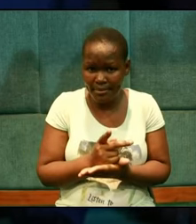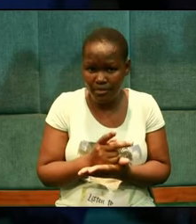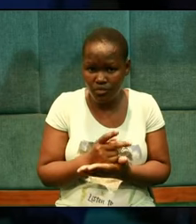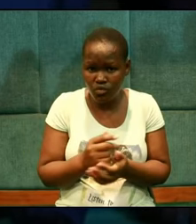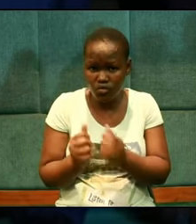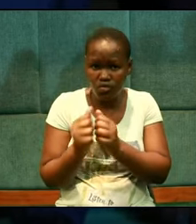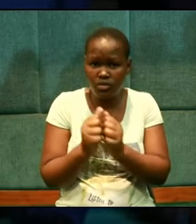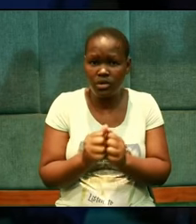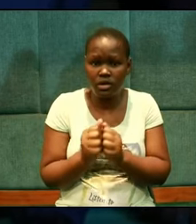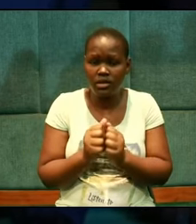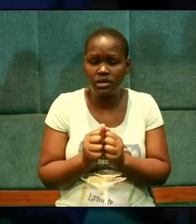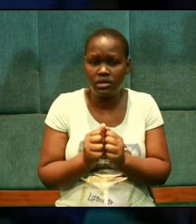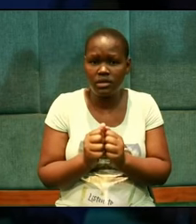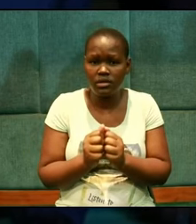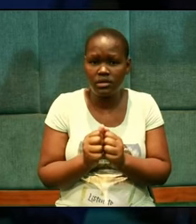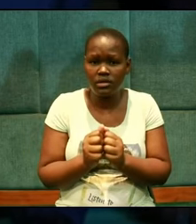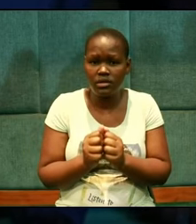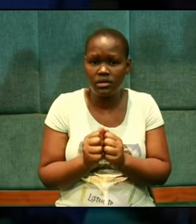sing your glory.